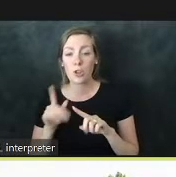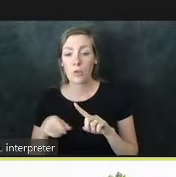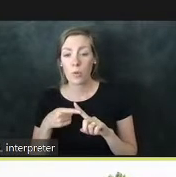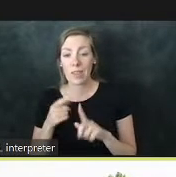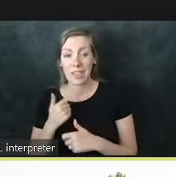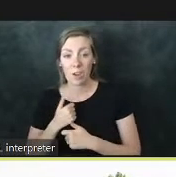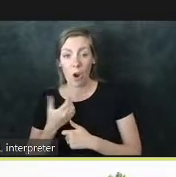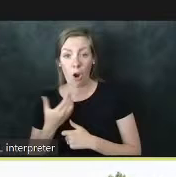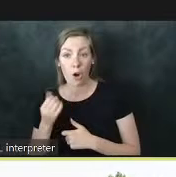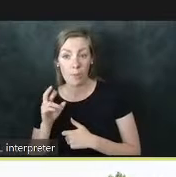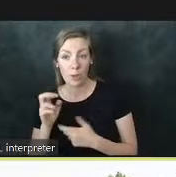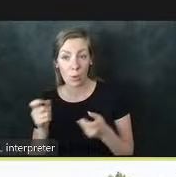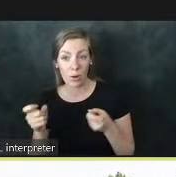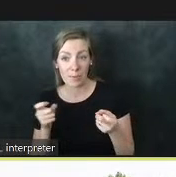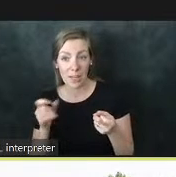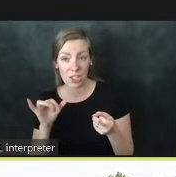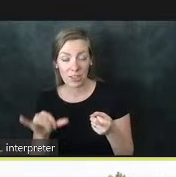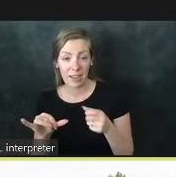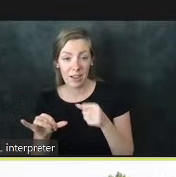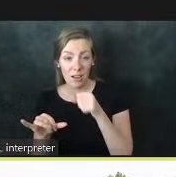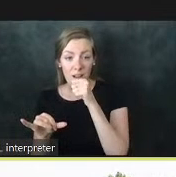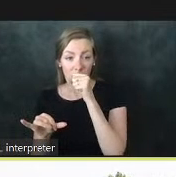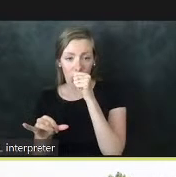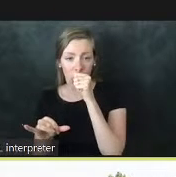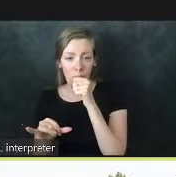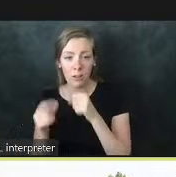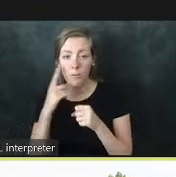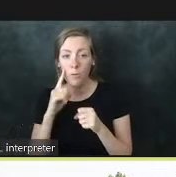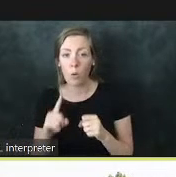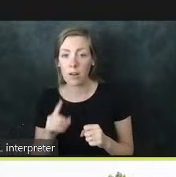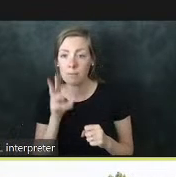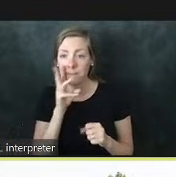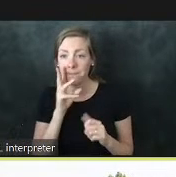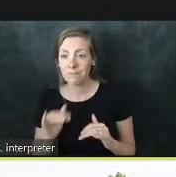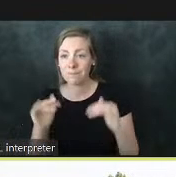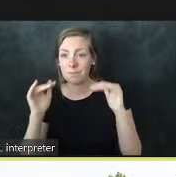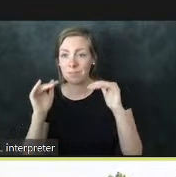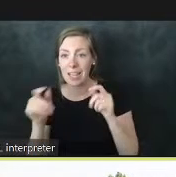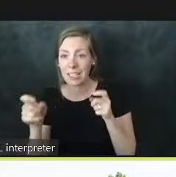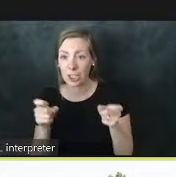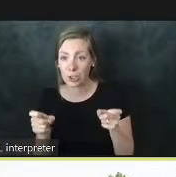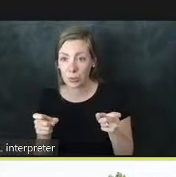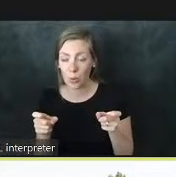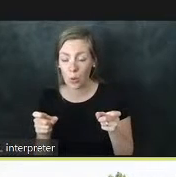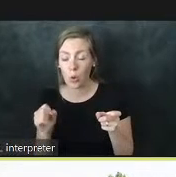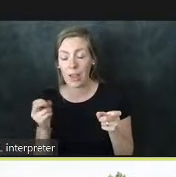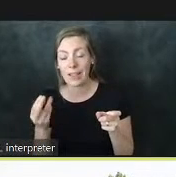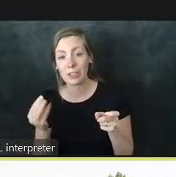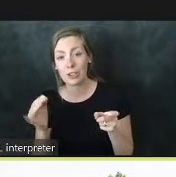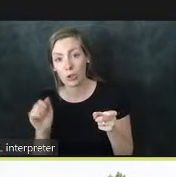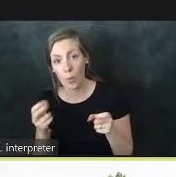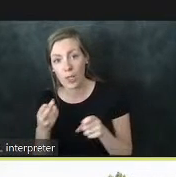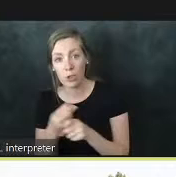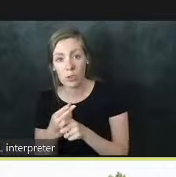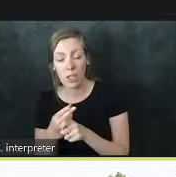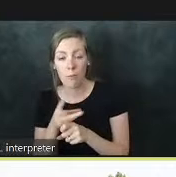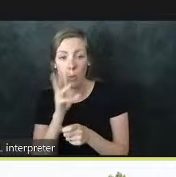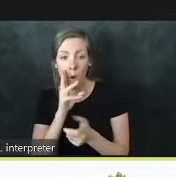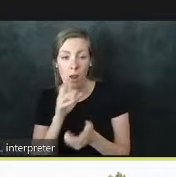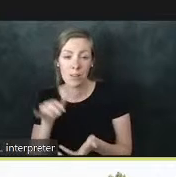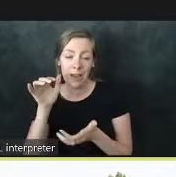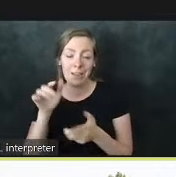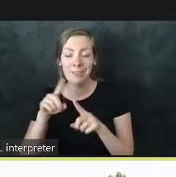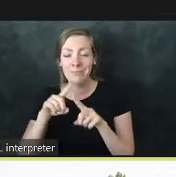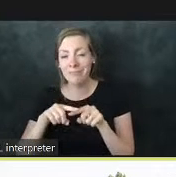the reservoirs for flood control, or when Sonoma Water is managing for water supply, is dictated by storage levels